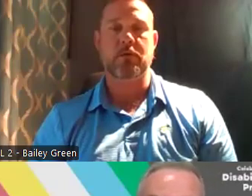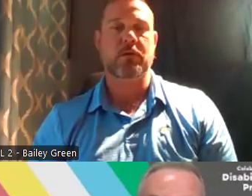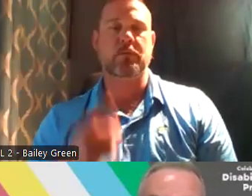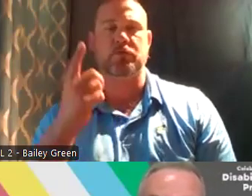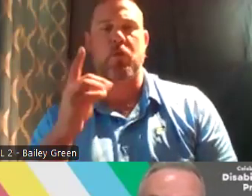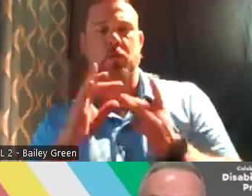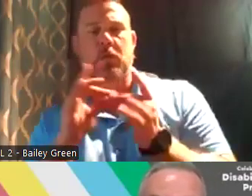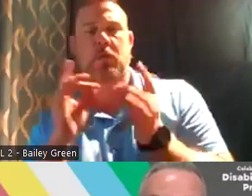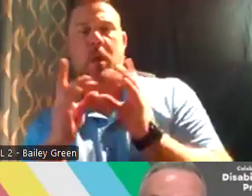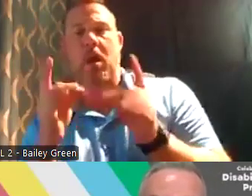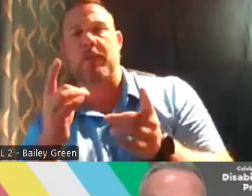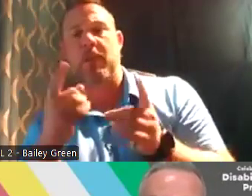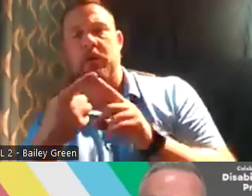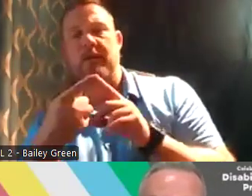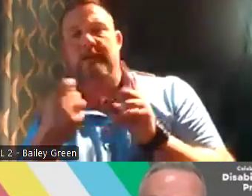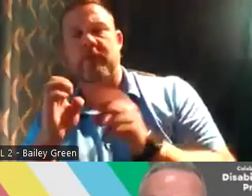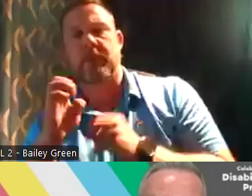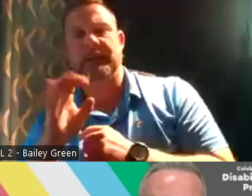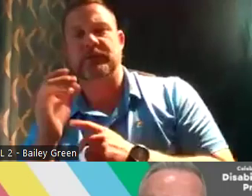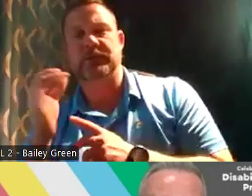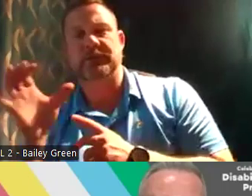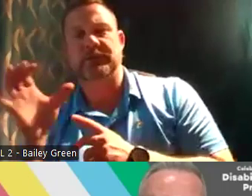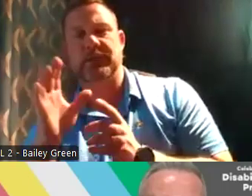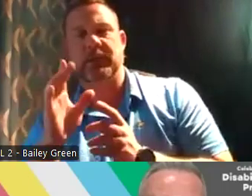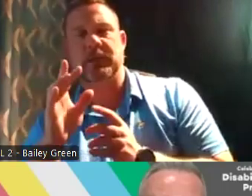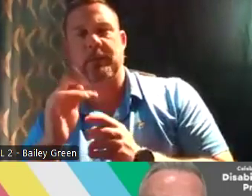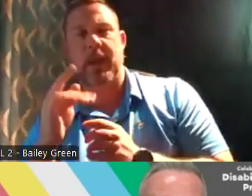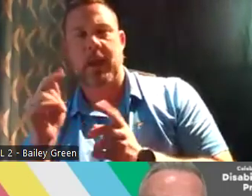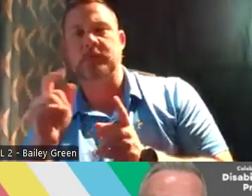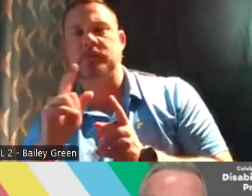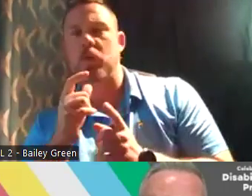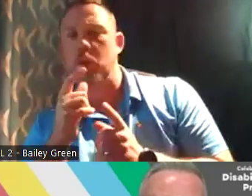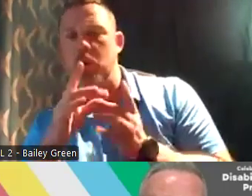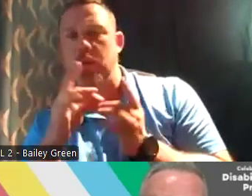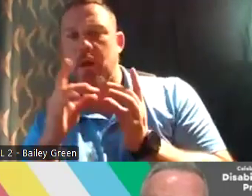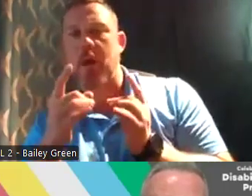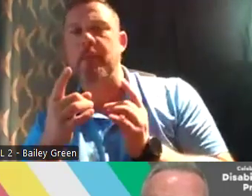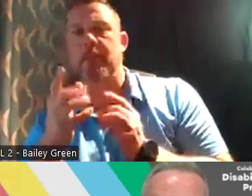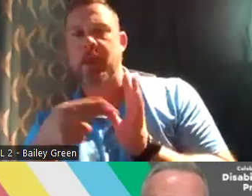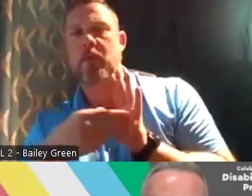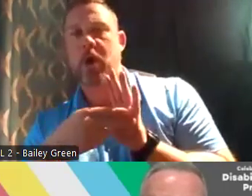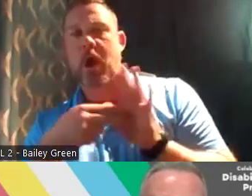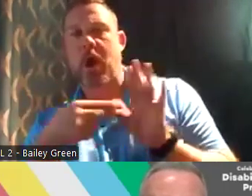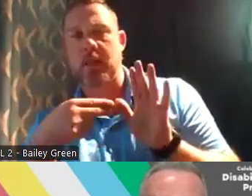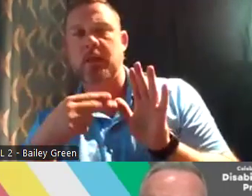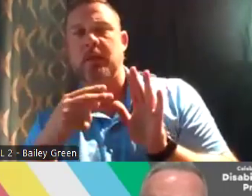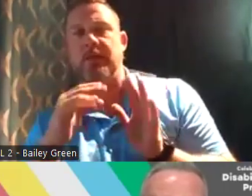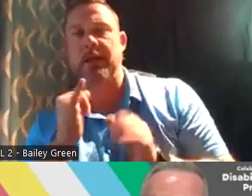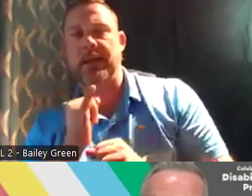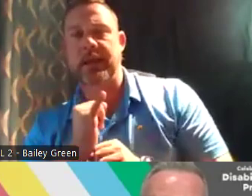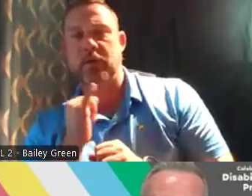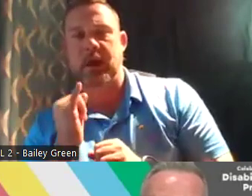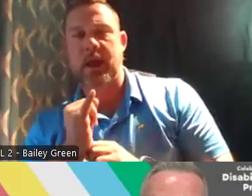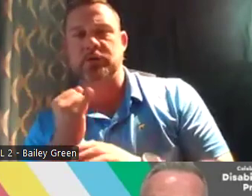comment. It's just from EDJCC panelists. I'm not sure who made the Oh, comment, but they were highlighting the International Association